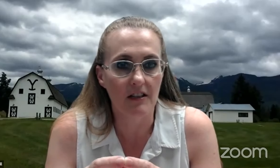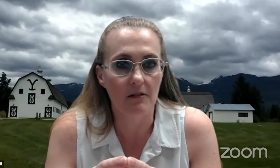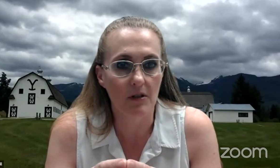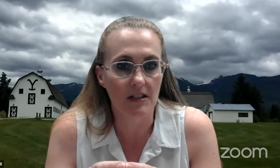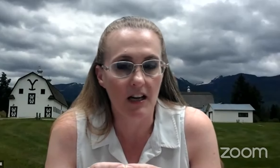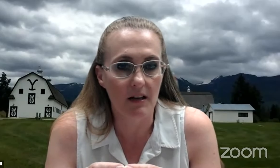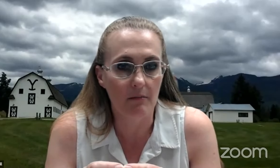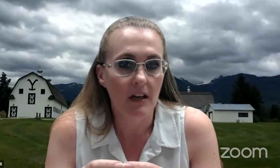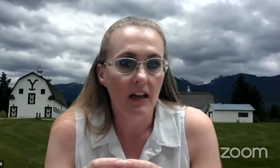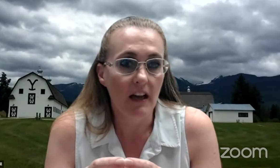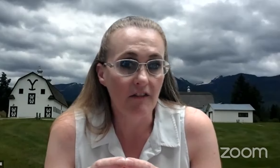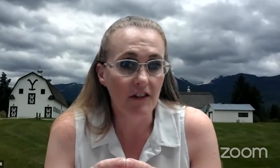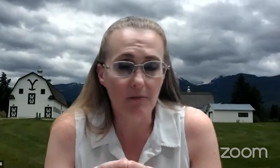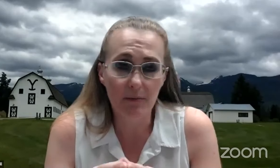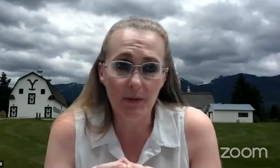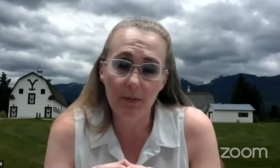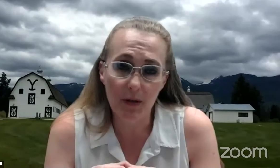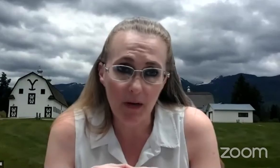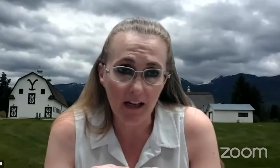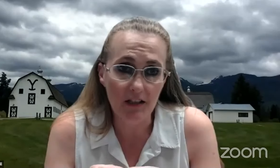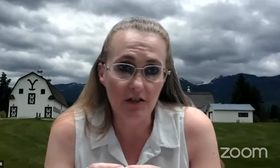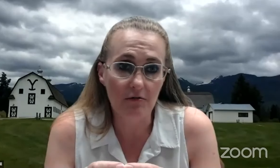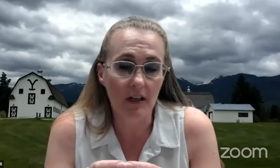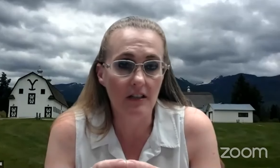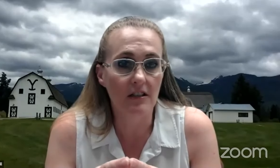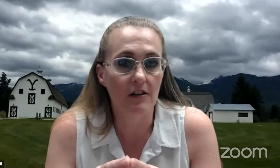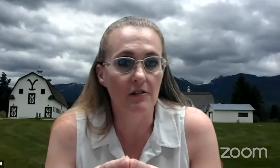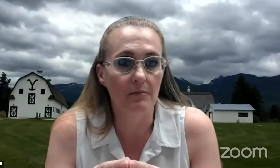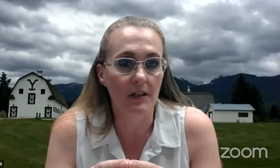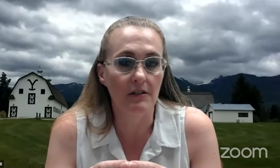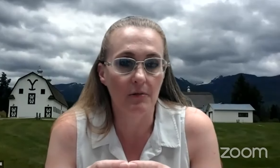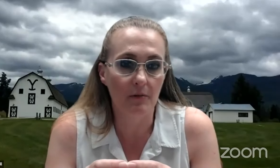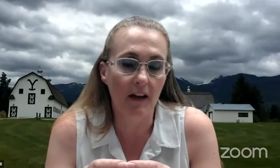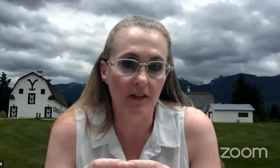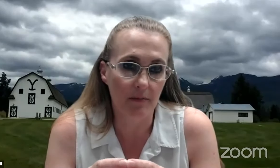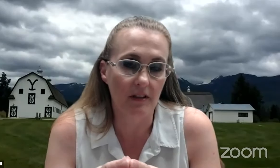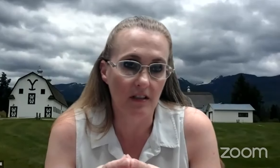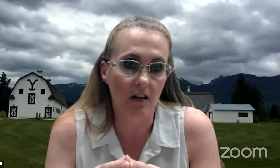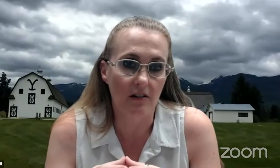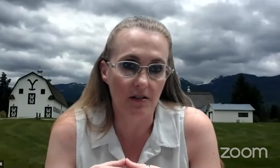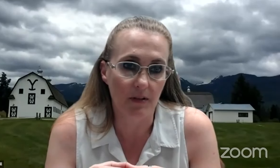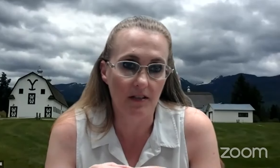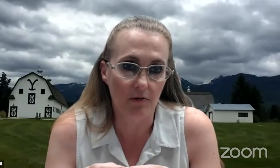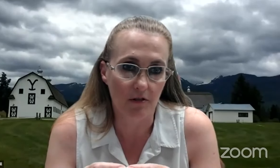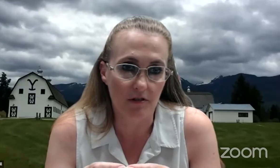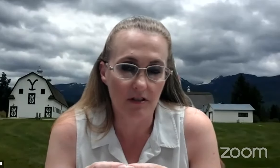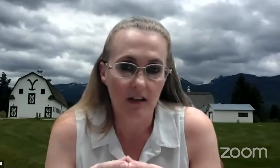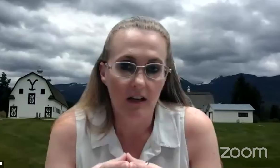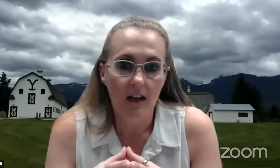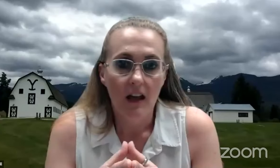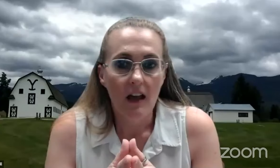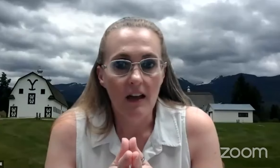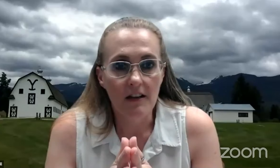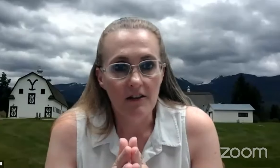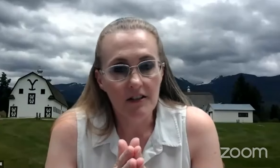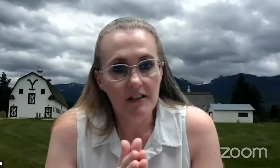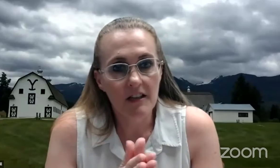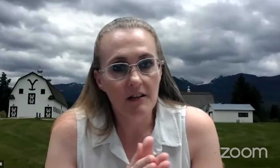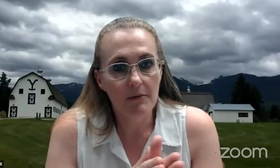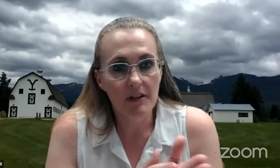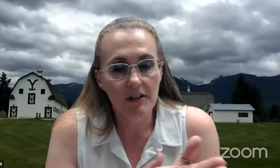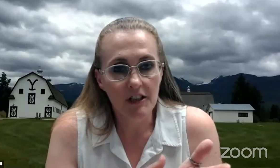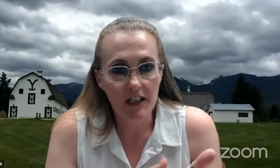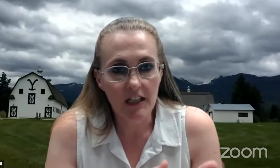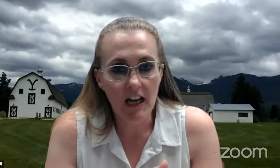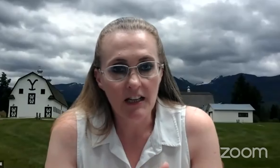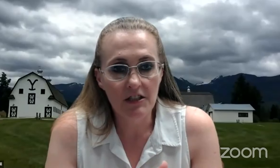be allowed in at one time. Everything will be prepackaged, ready to go, but you will have the ability to also place orders. Another thing